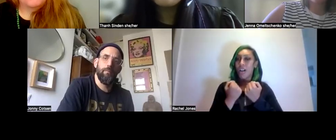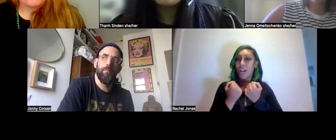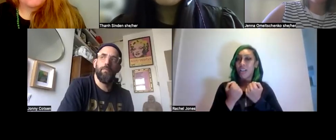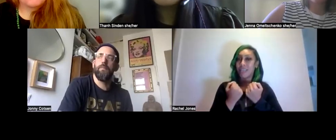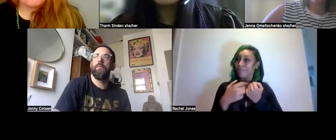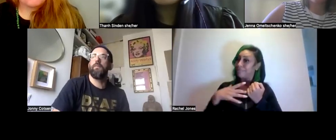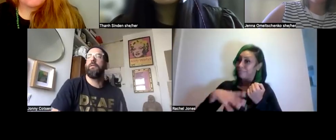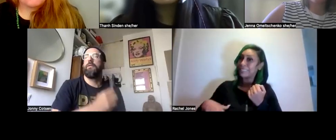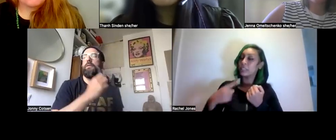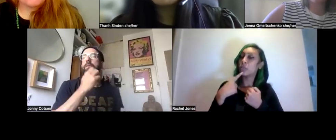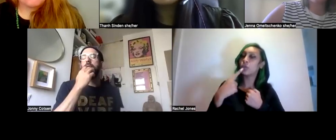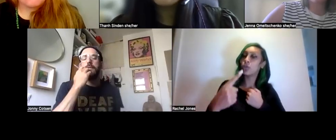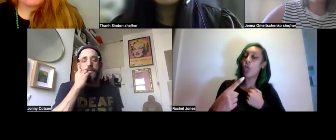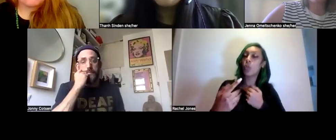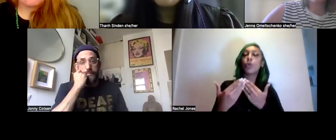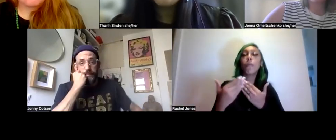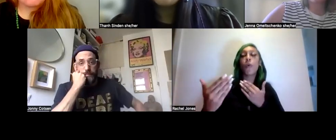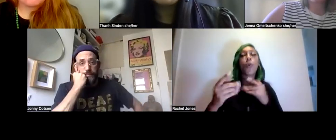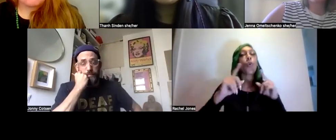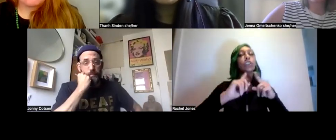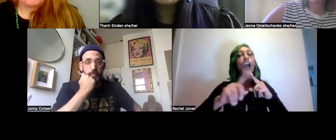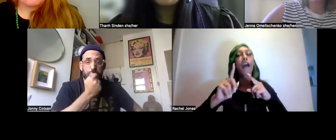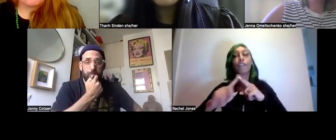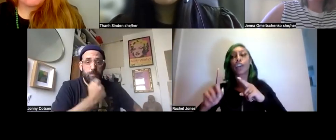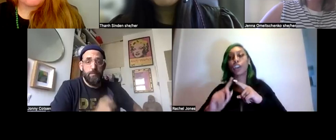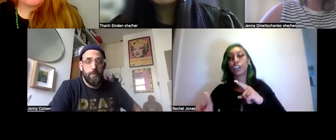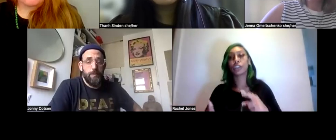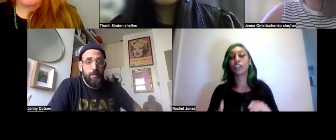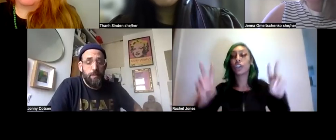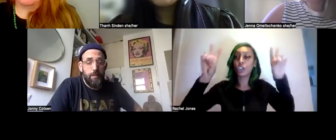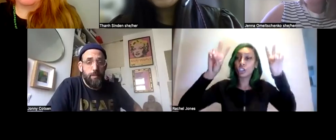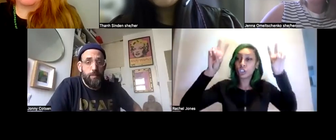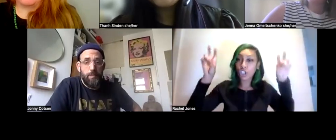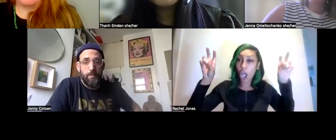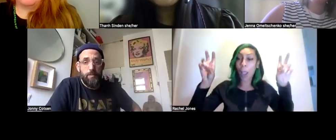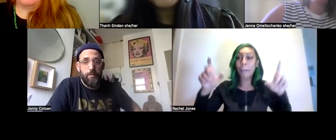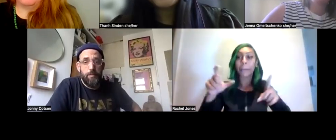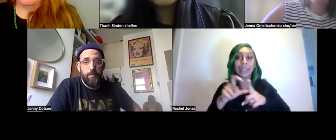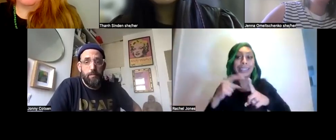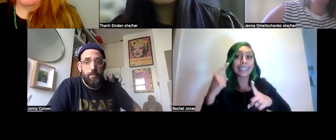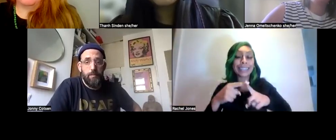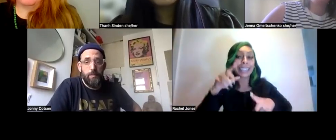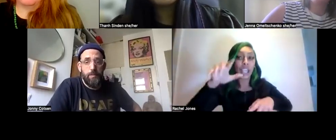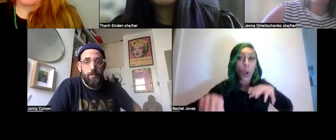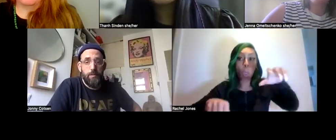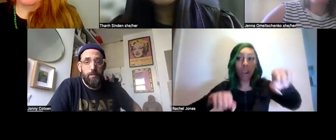that needed to be told, that was more diverse. So topics around decolonization